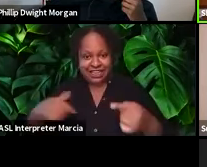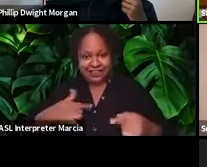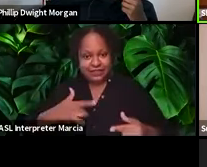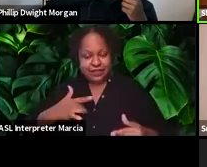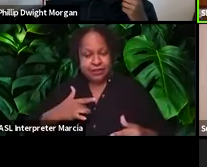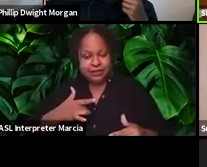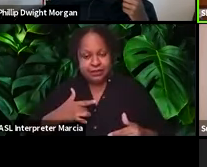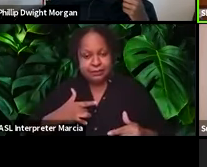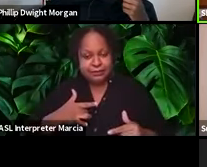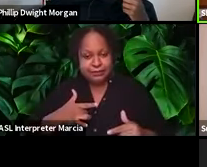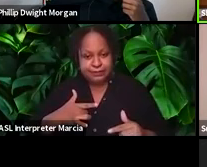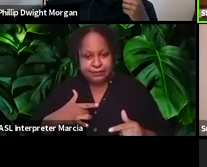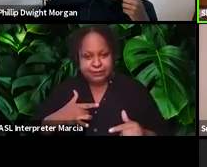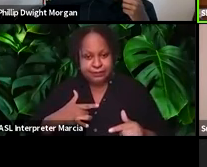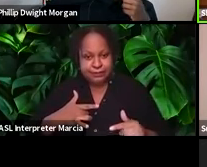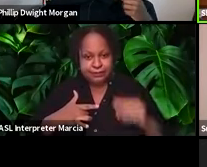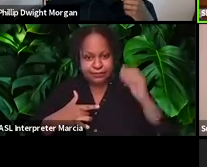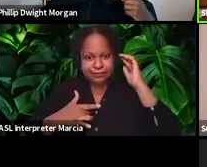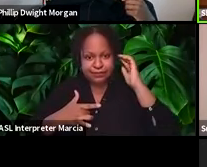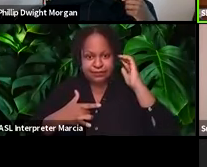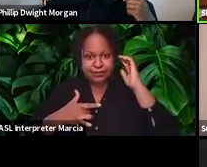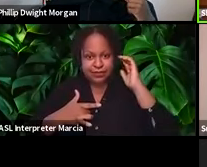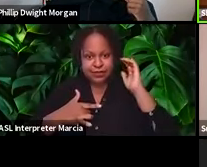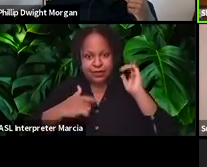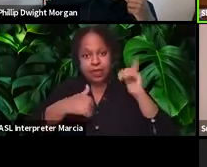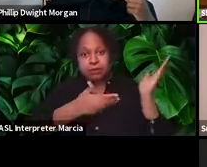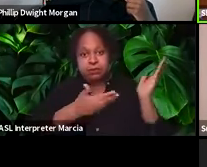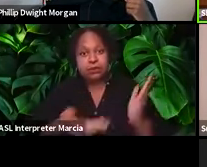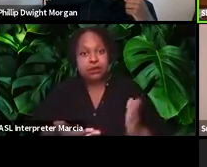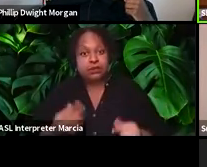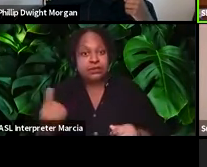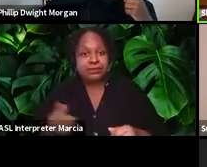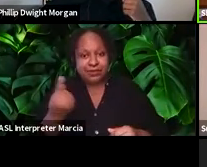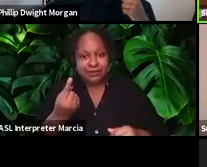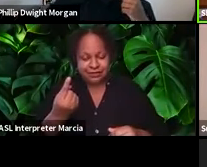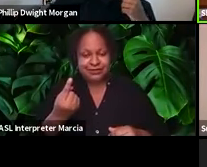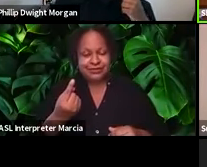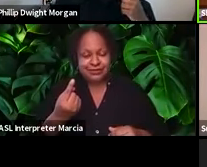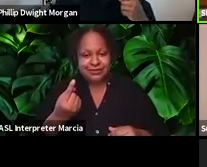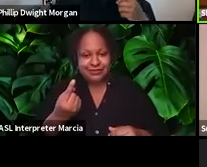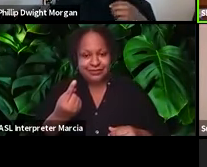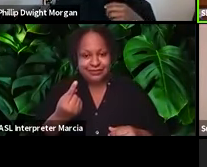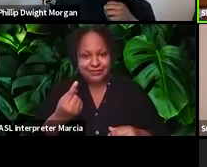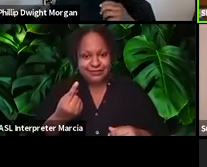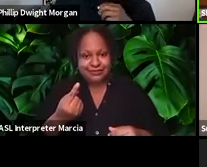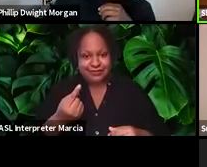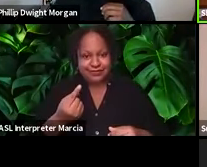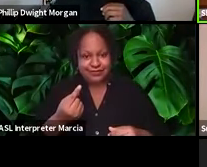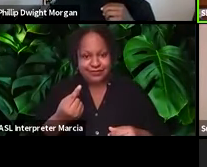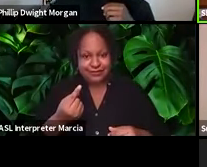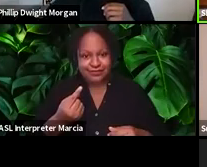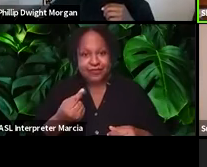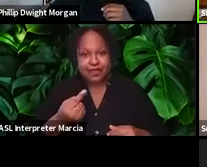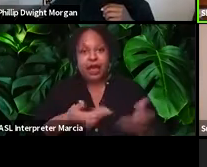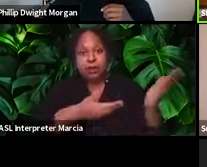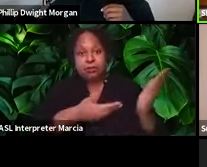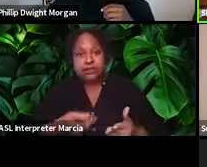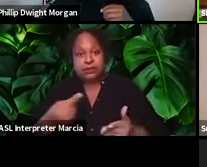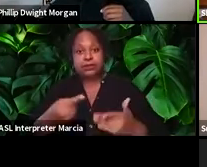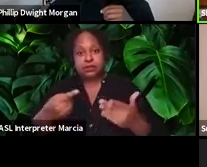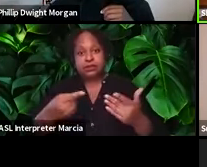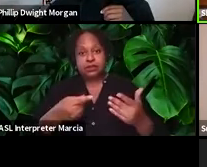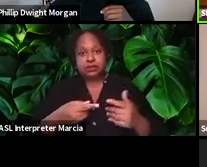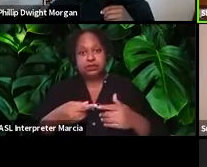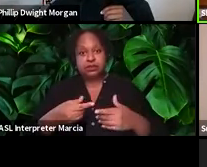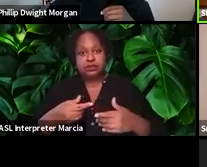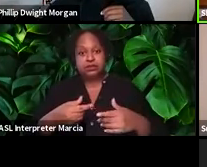really wrote something that really that came from the Black community, in